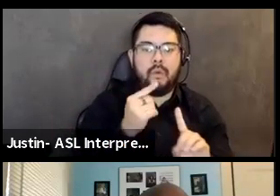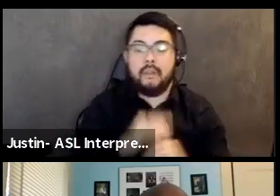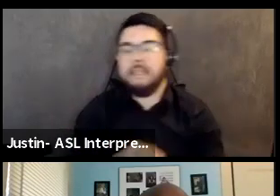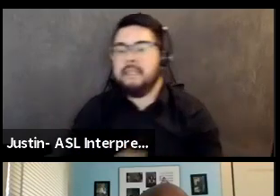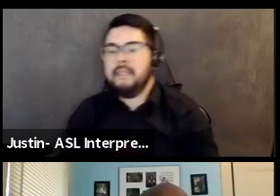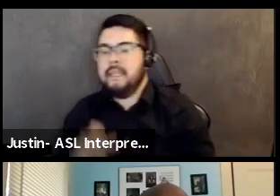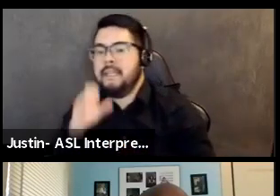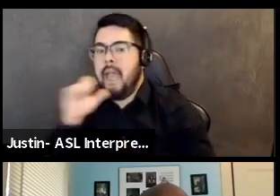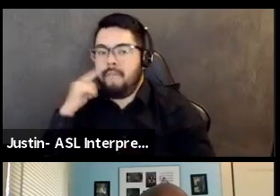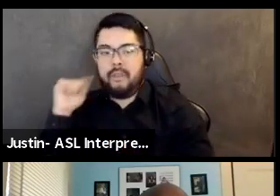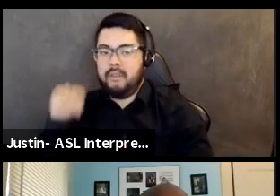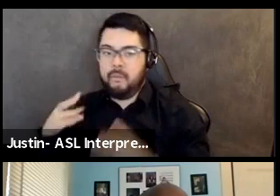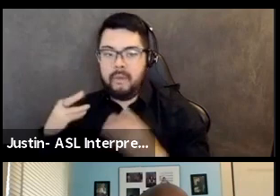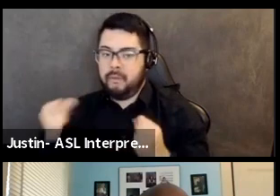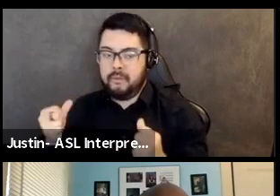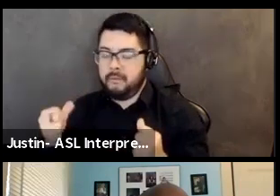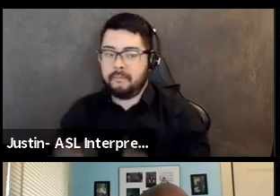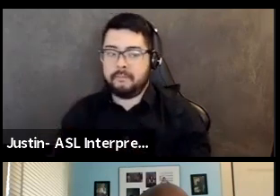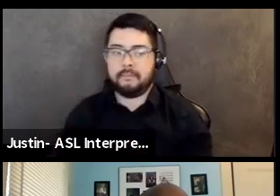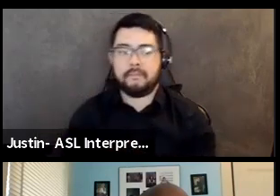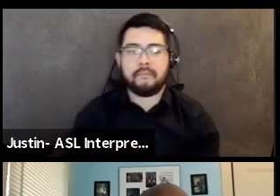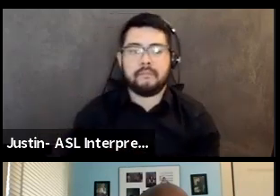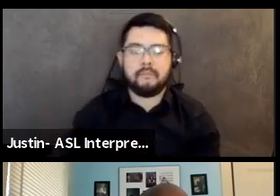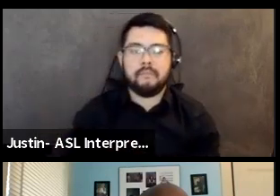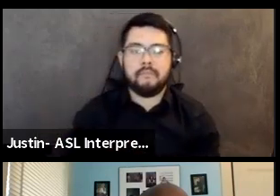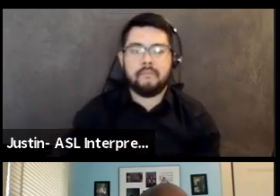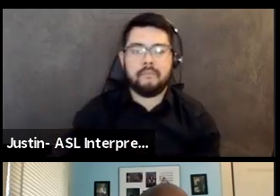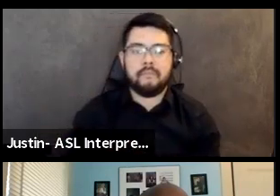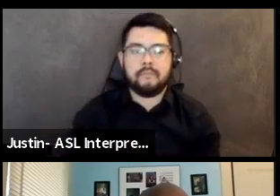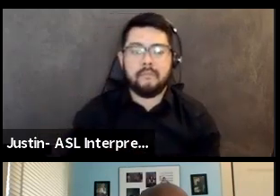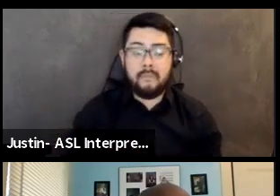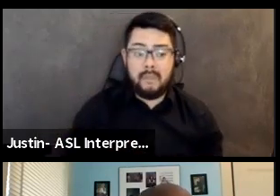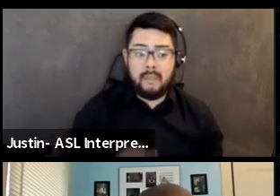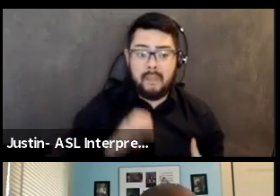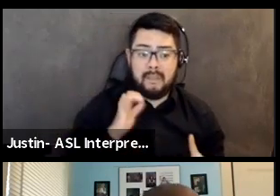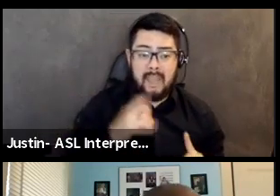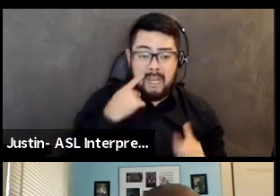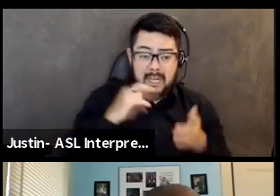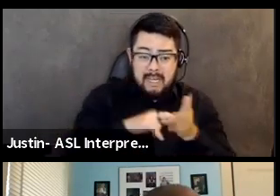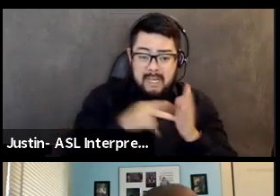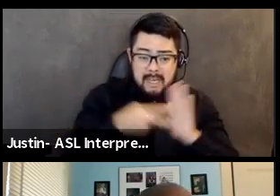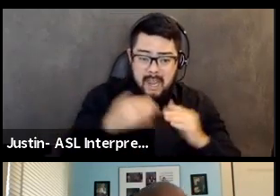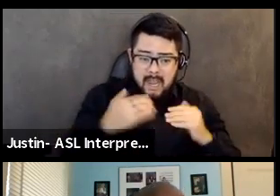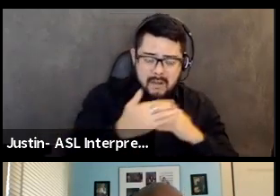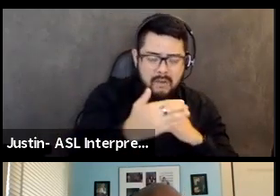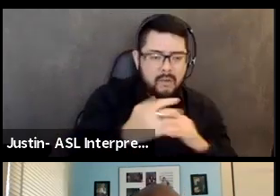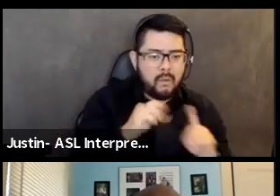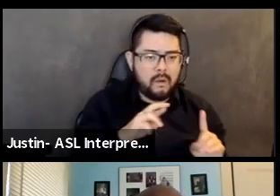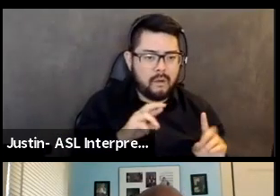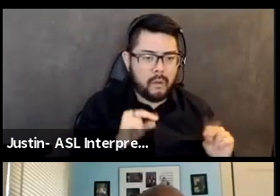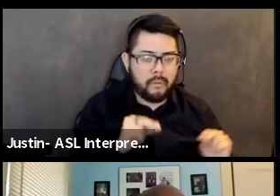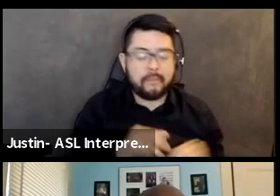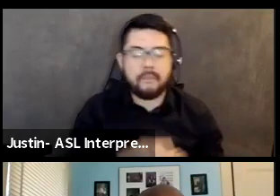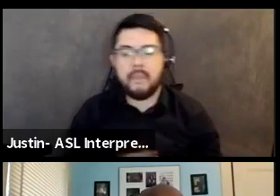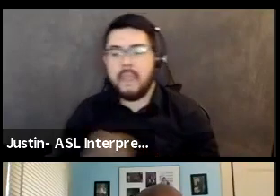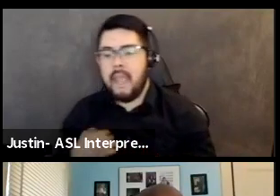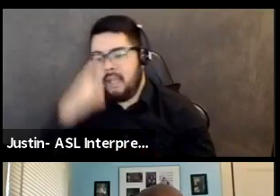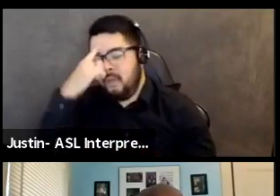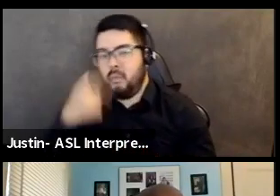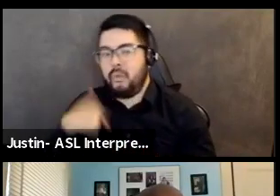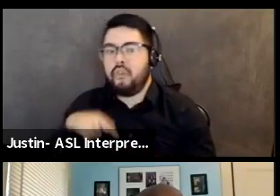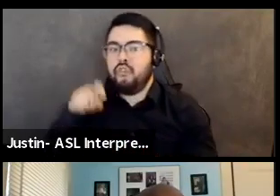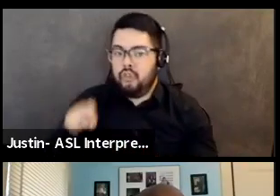something this resolution does are are you is that an intent of yours or no i think we should be getting to that